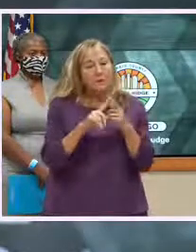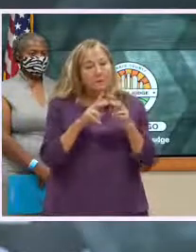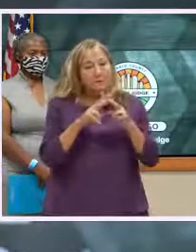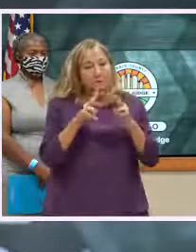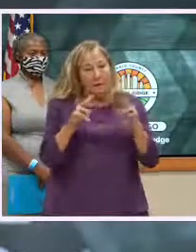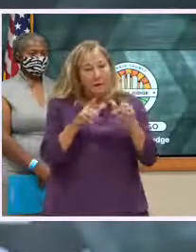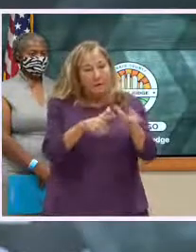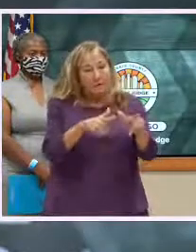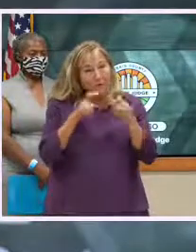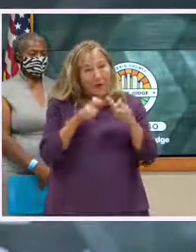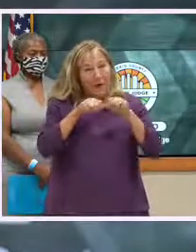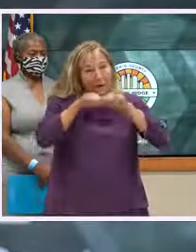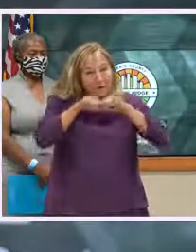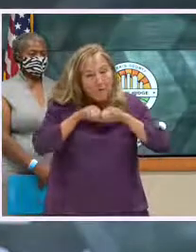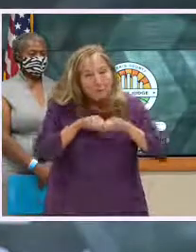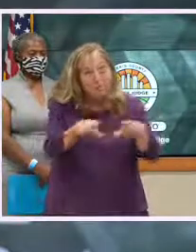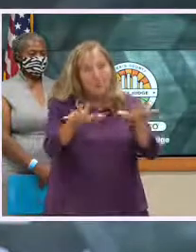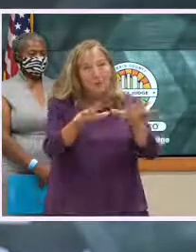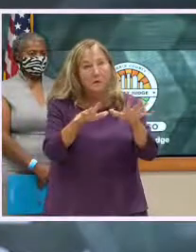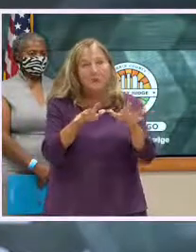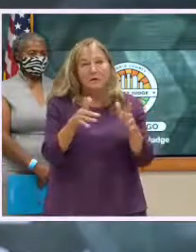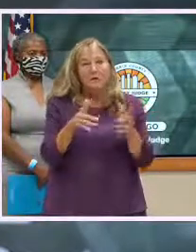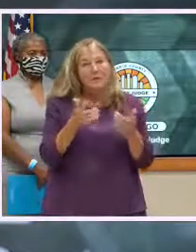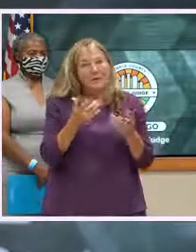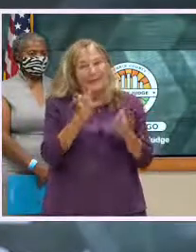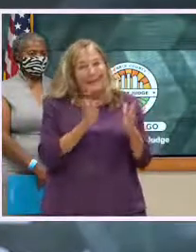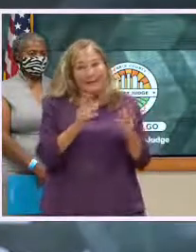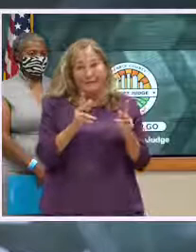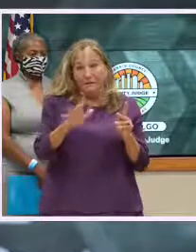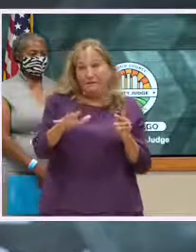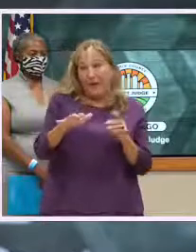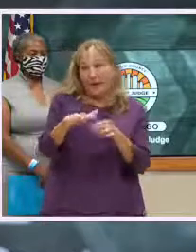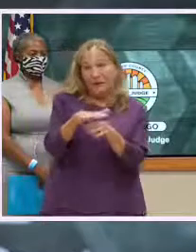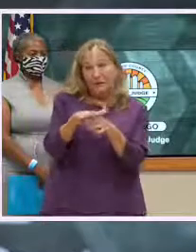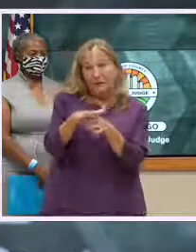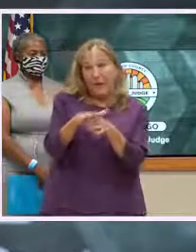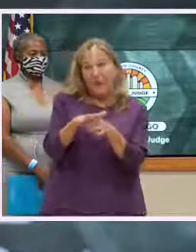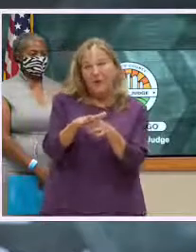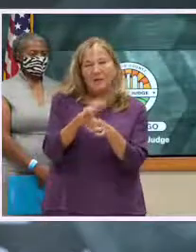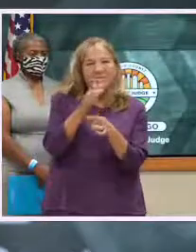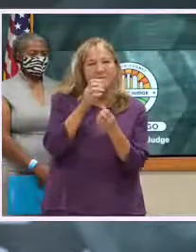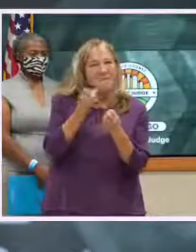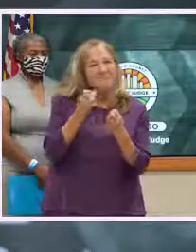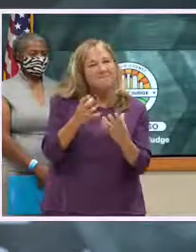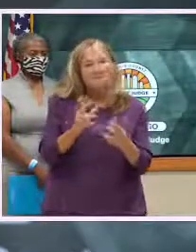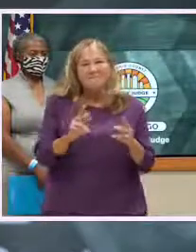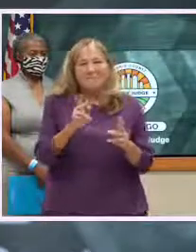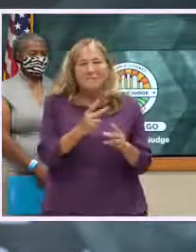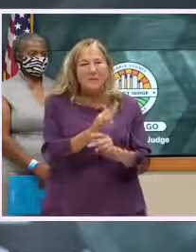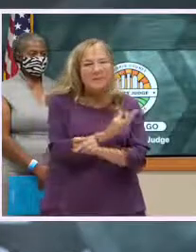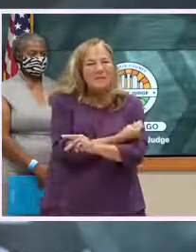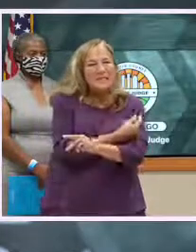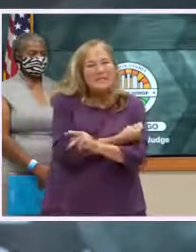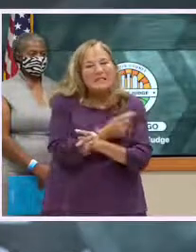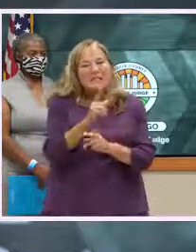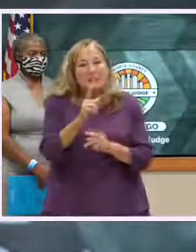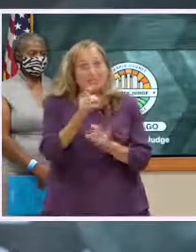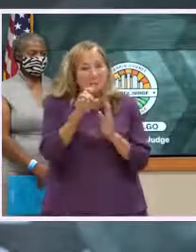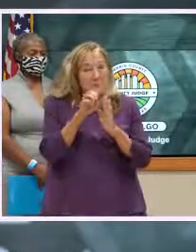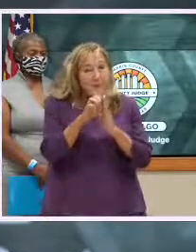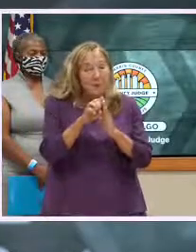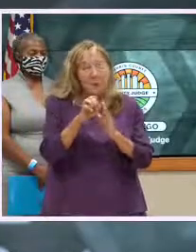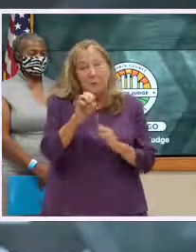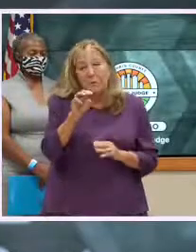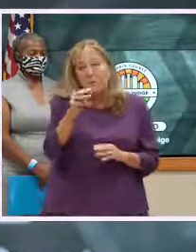in areas where vaccination rates are low. So it really began in southern Missouri, went into